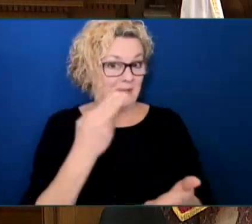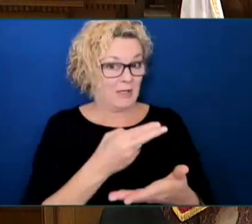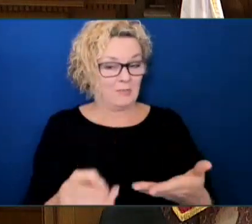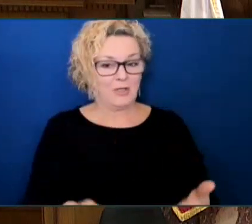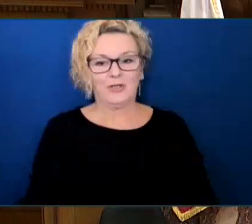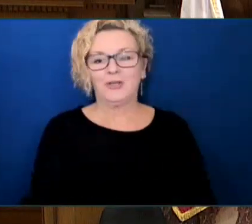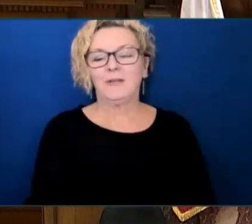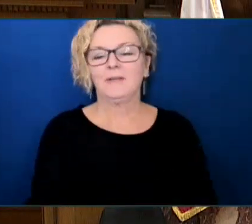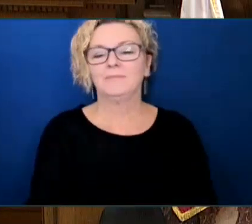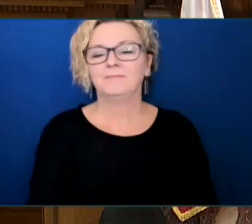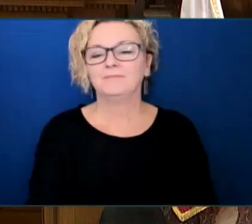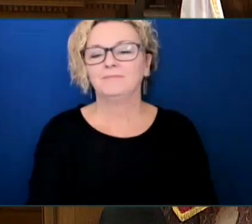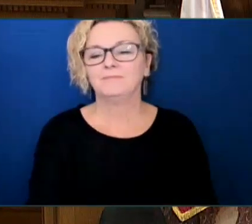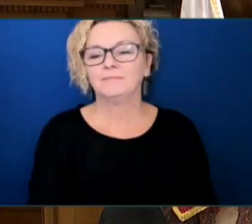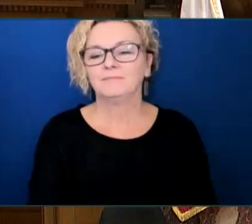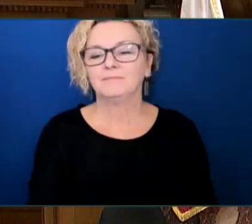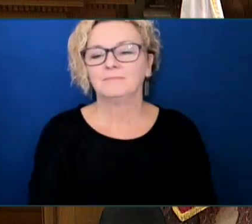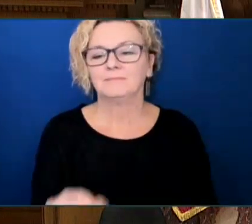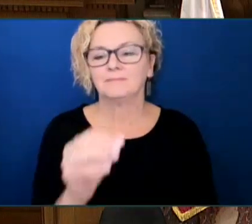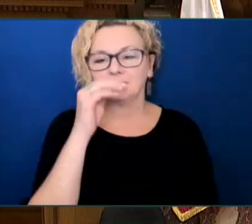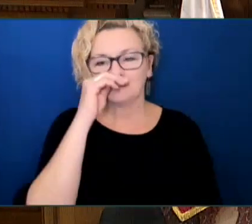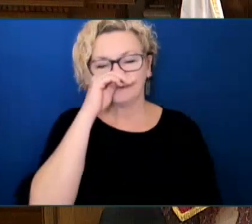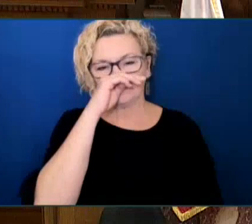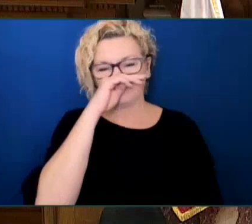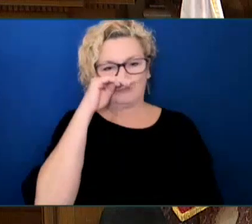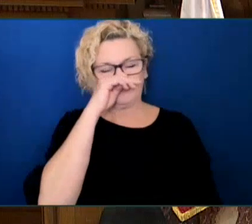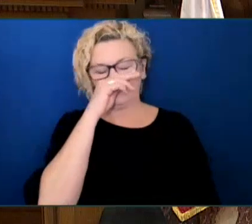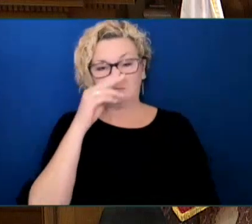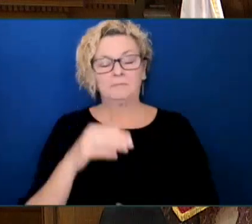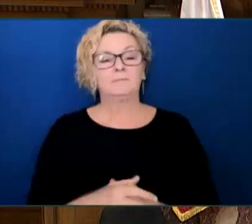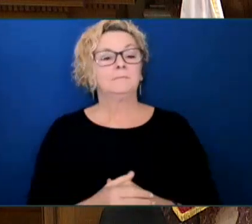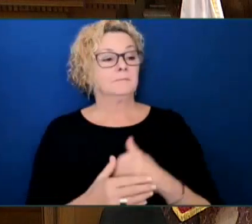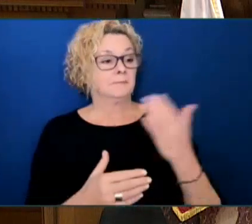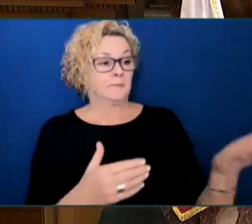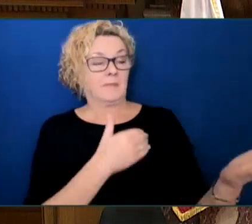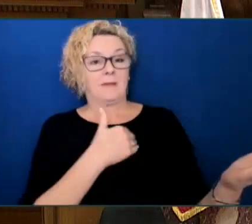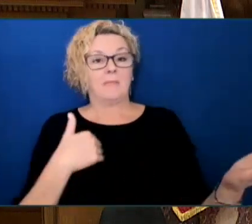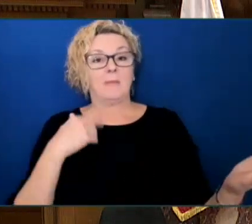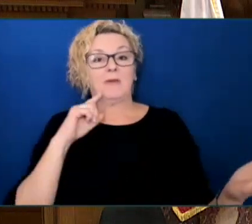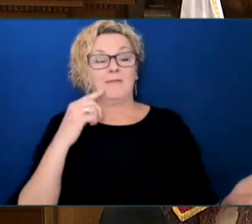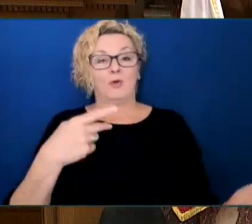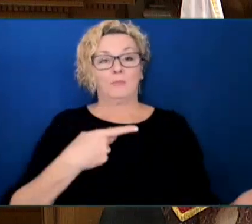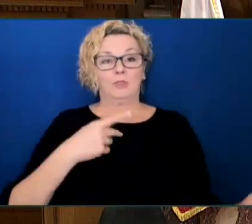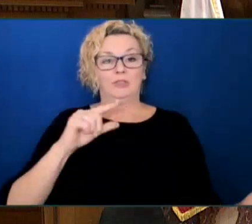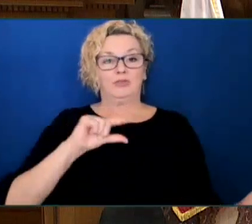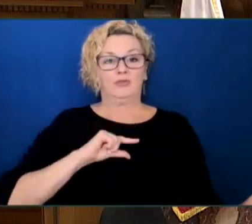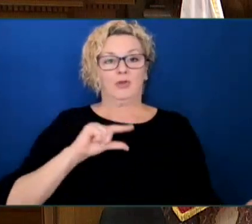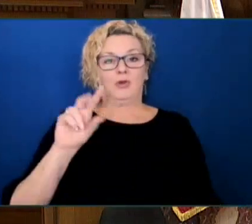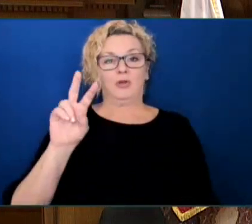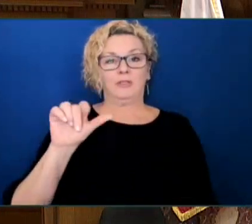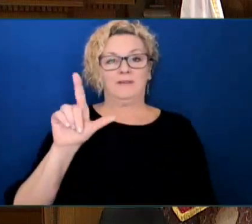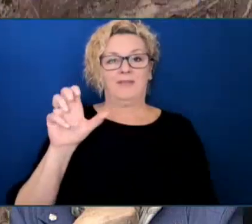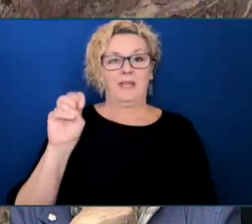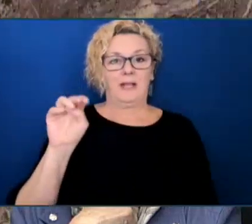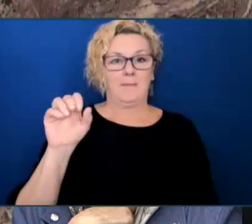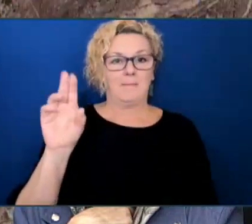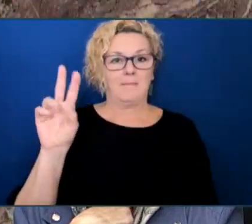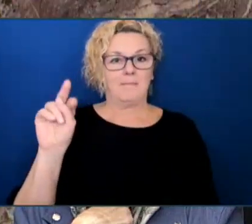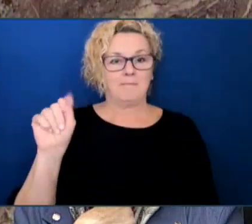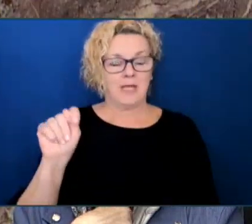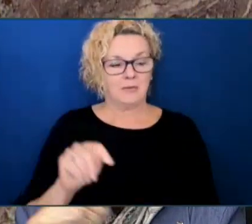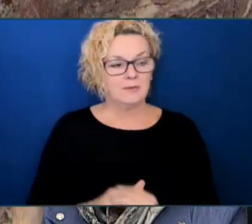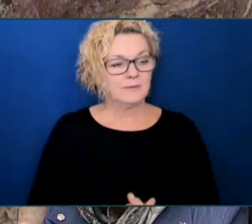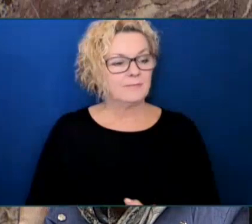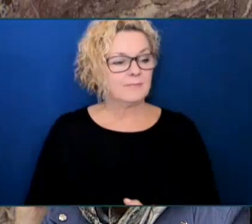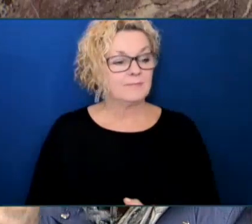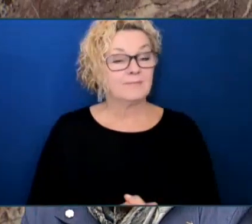Oral questions by members. Member for Prince George Valemount. Thank you, Mr. Speaker. Life has never been more expensive than